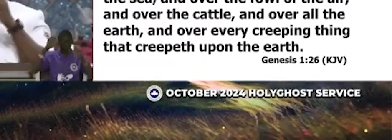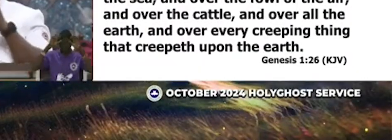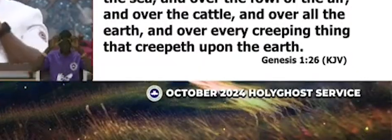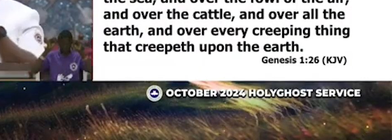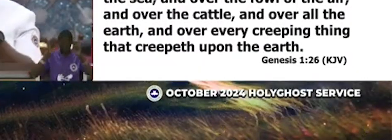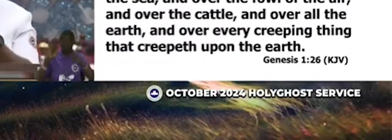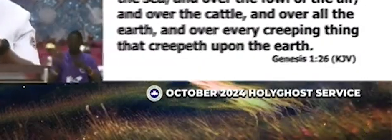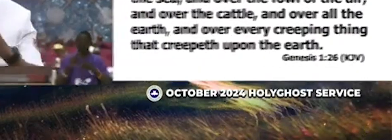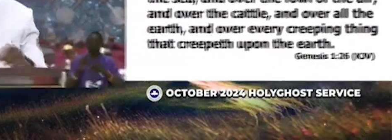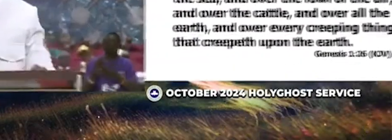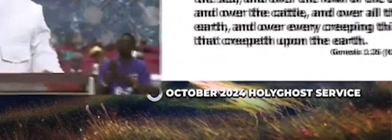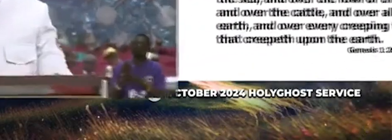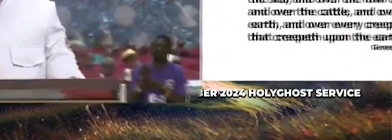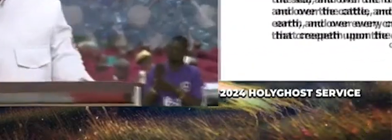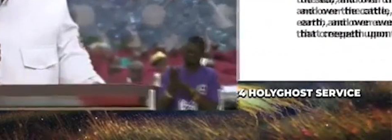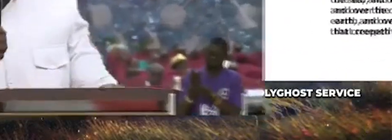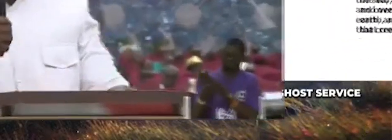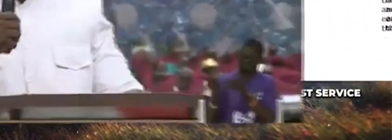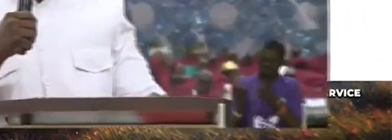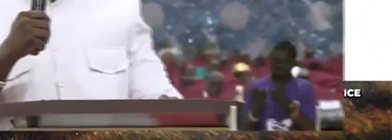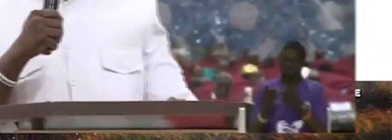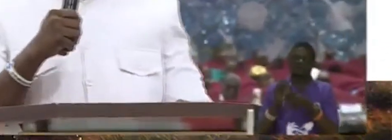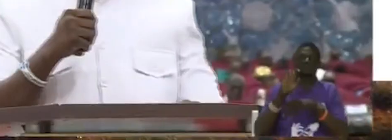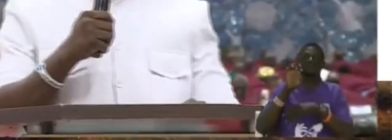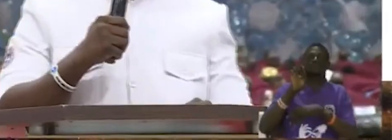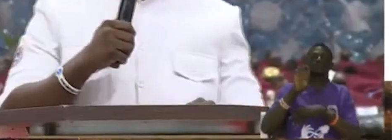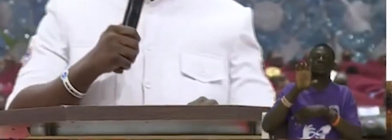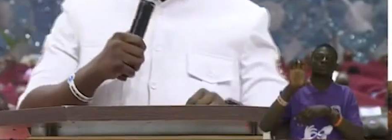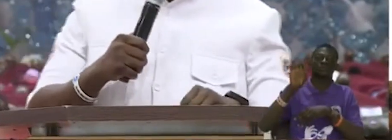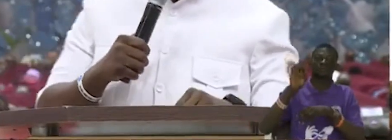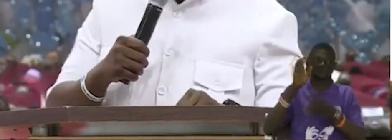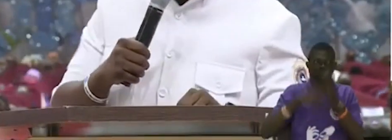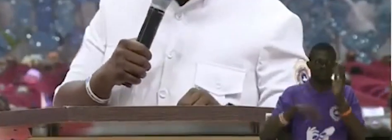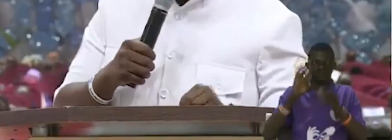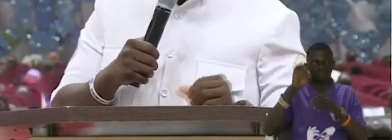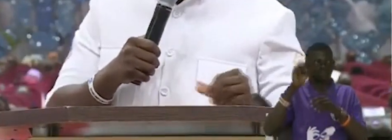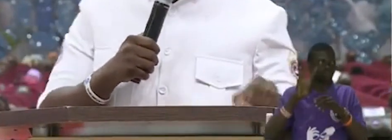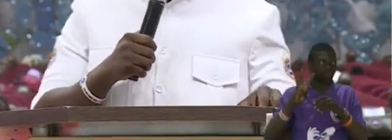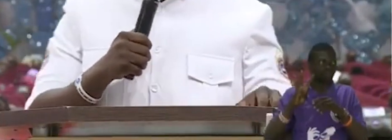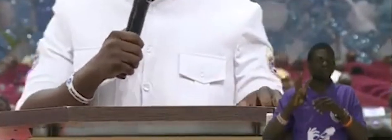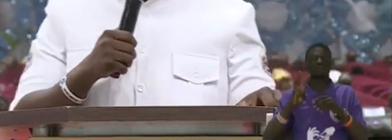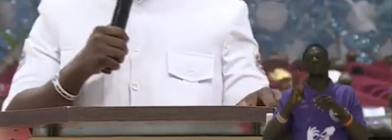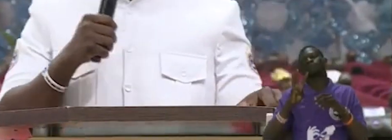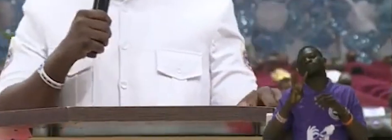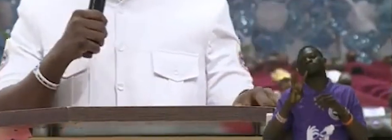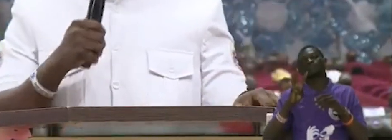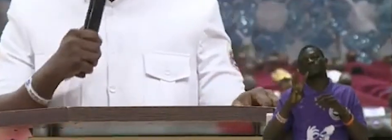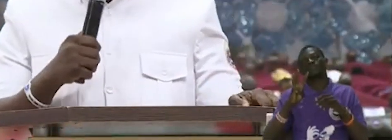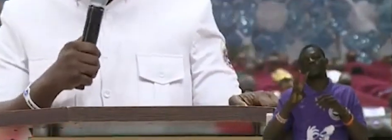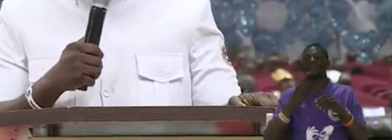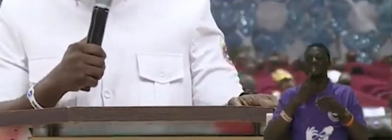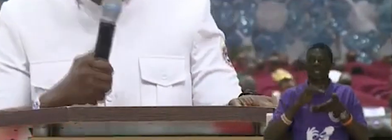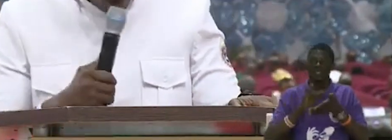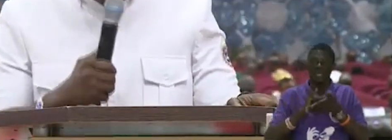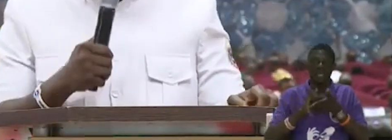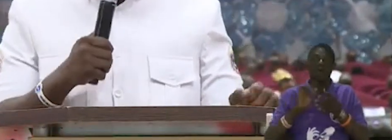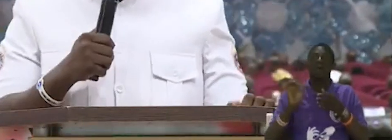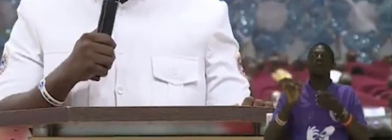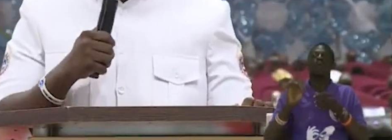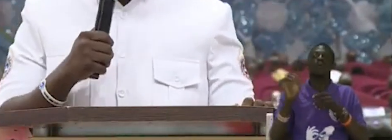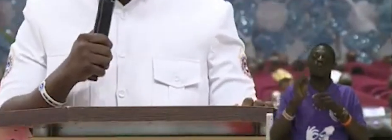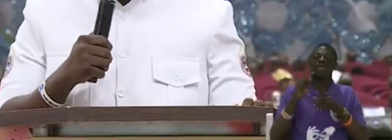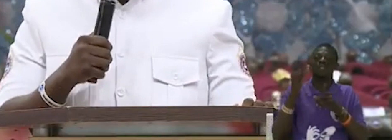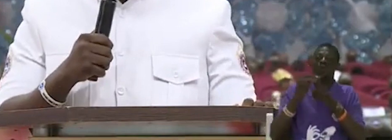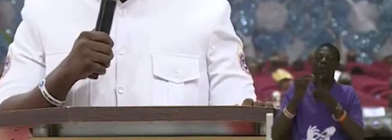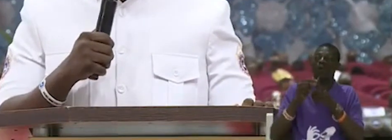he presides over. Ecclesiastes chapter 8, verse 4. Ecclesiastes chapter 8, verse 4 says, where the word of the